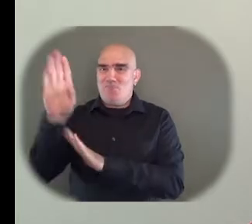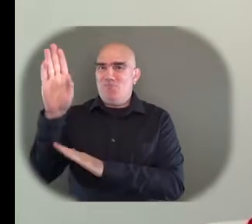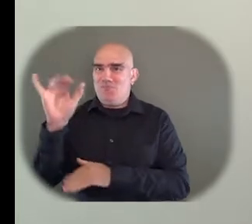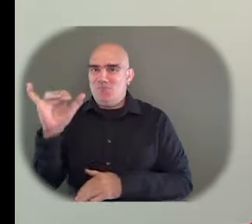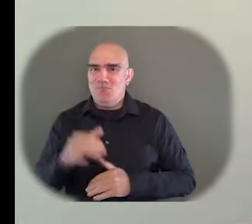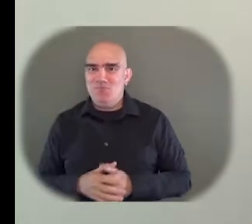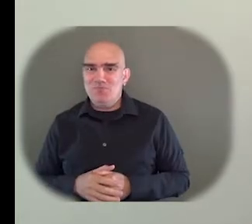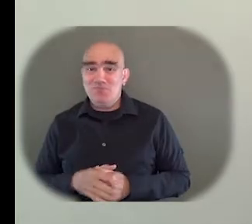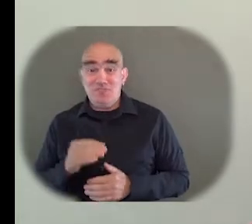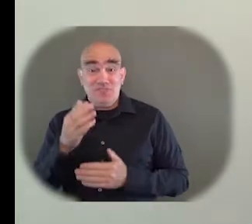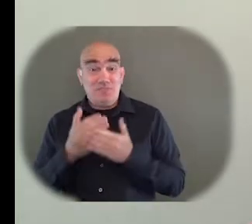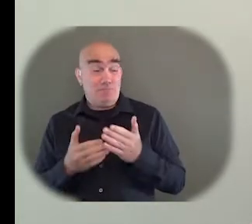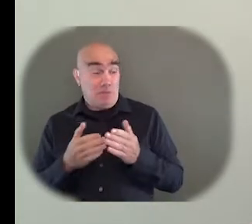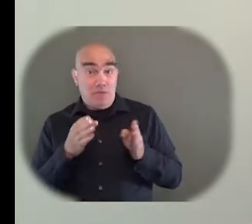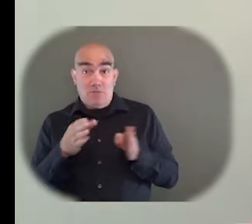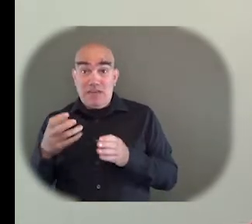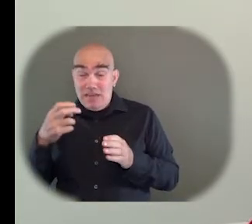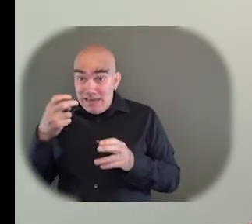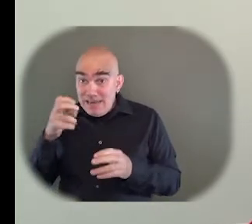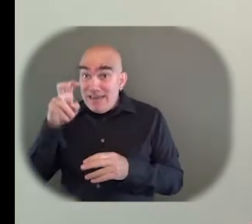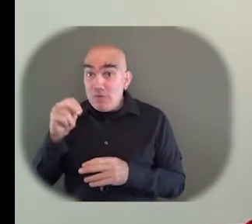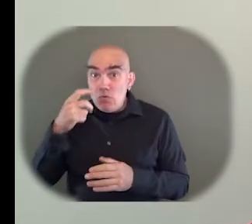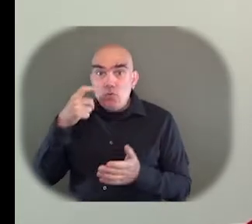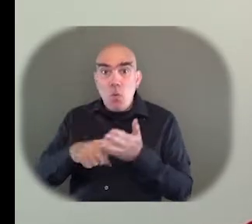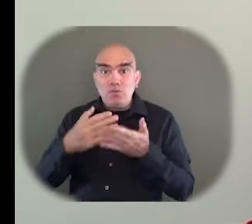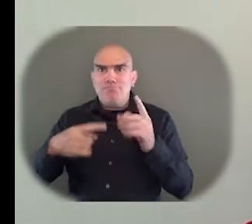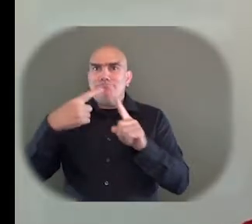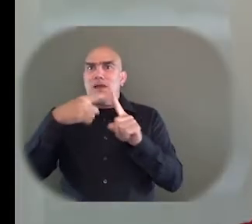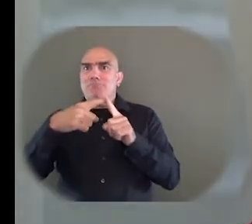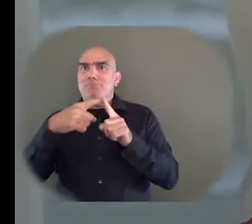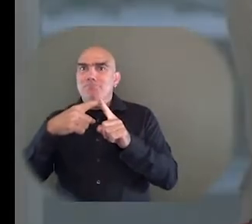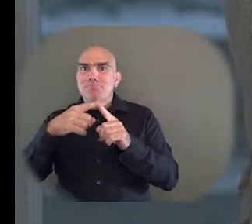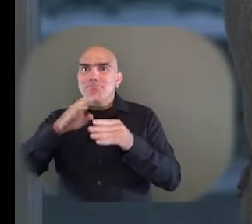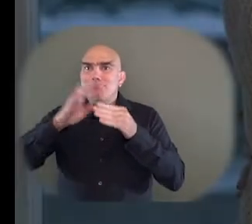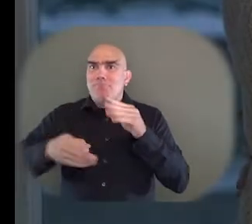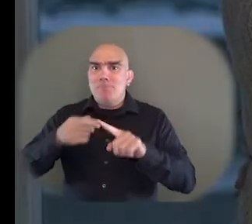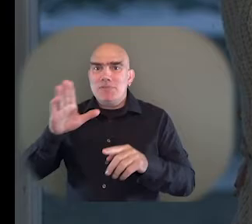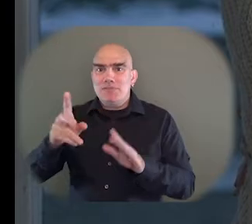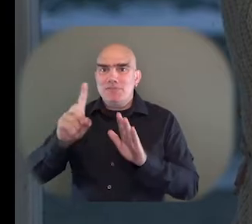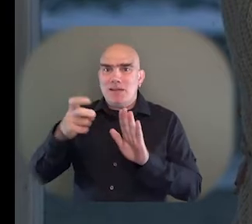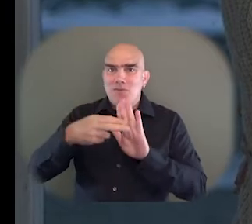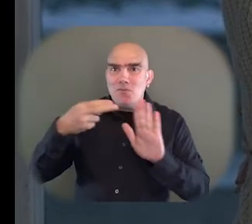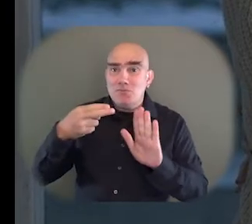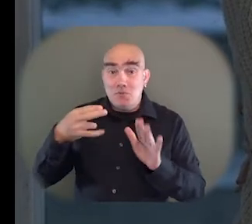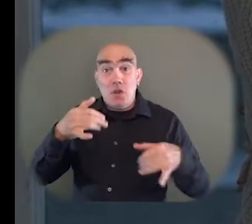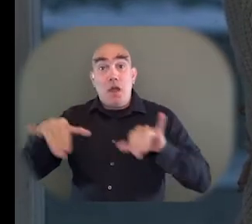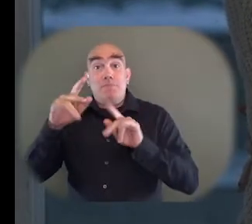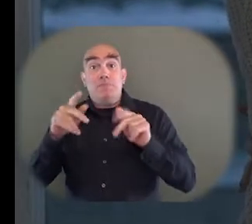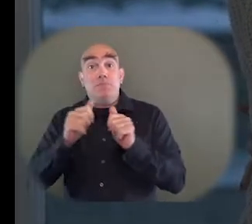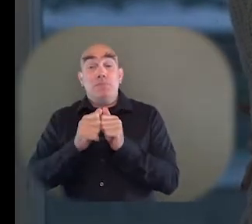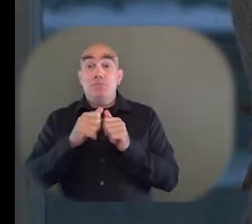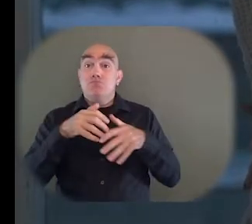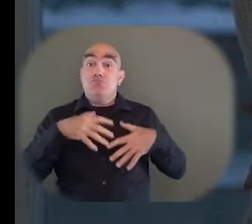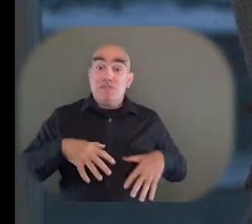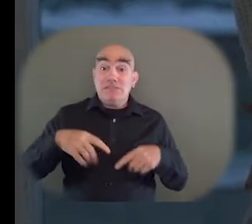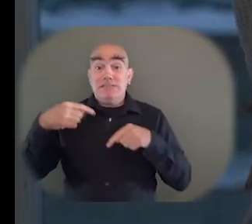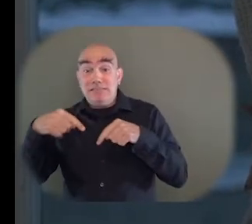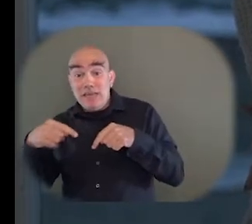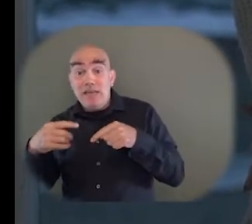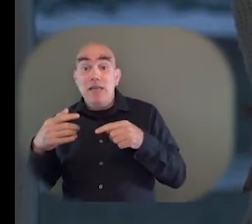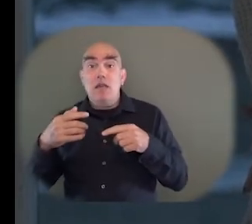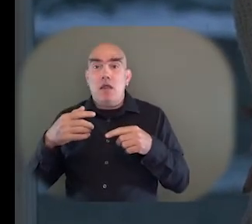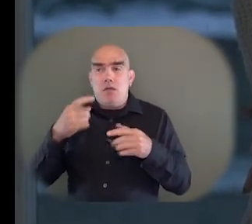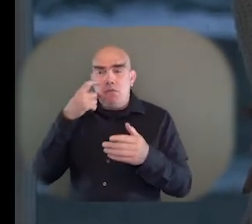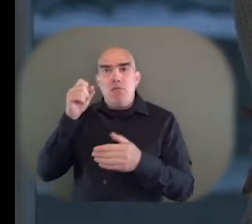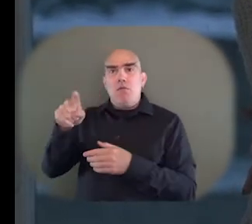individuals have even noted positive outcomes from their diagnoses. Commonly, people with depression and anxiety learn to detect when